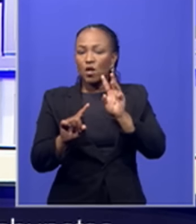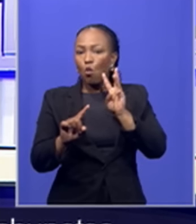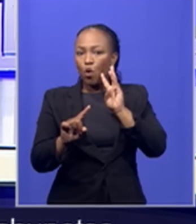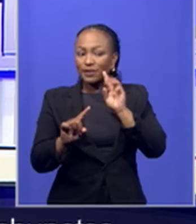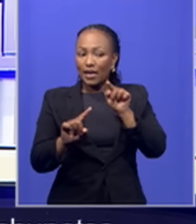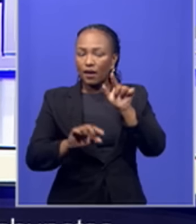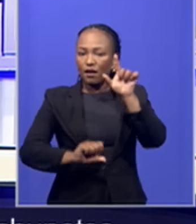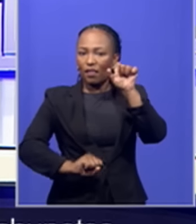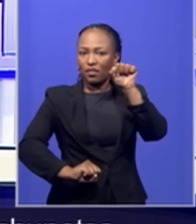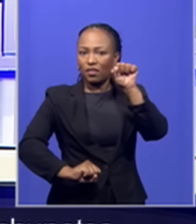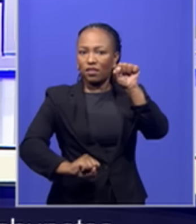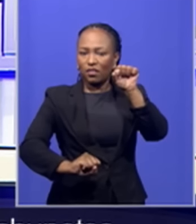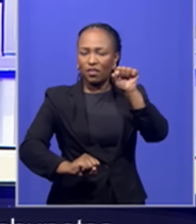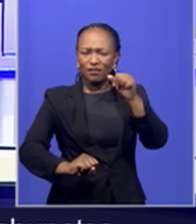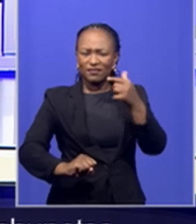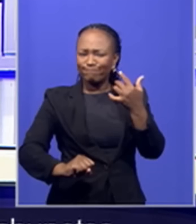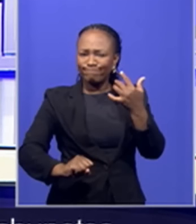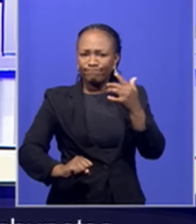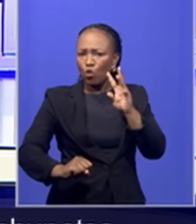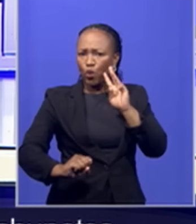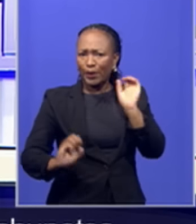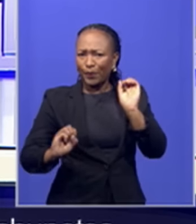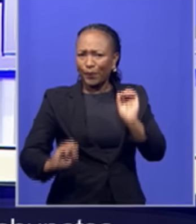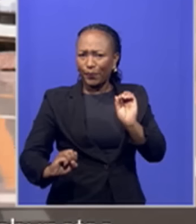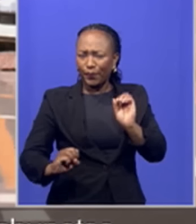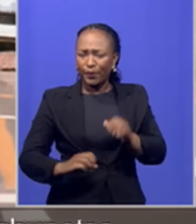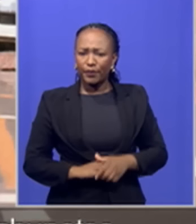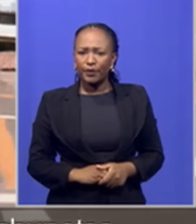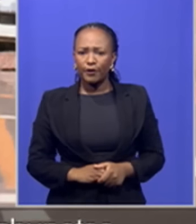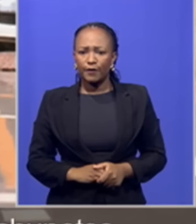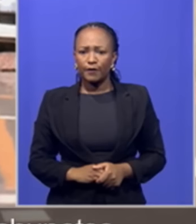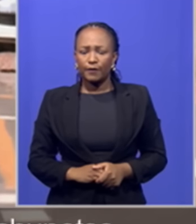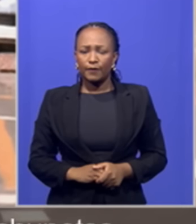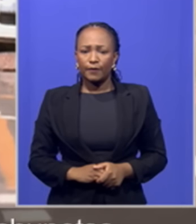go dula lobaka ba sena metsi.